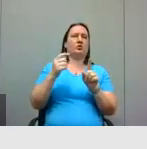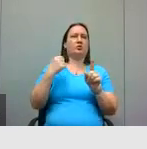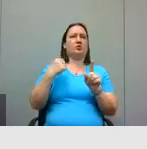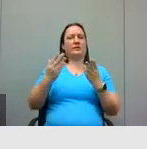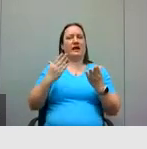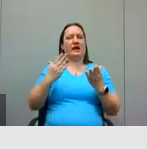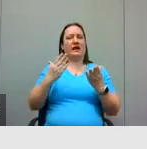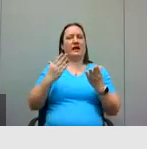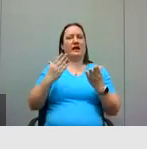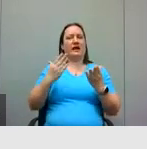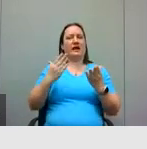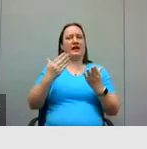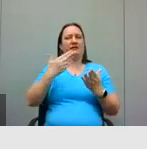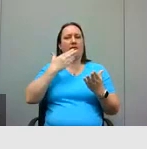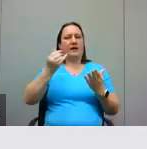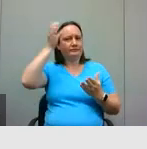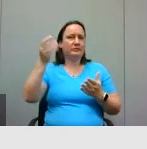on.